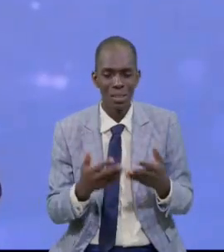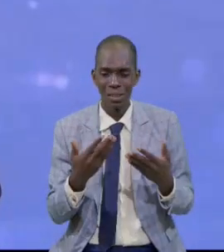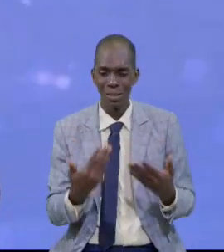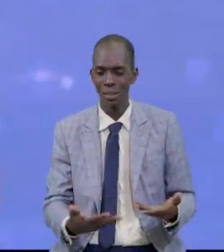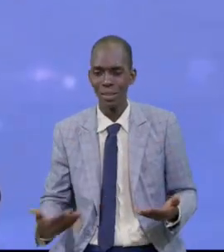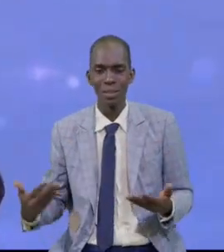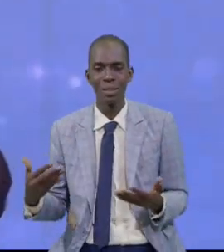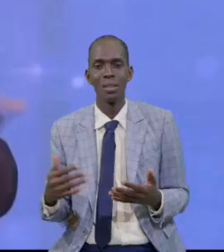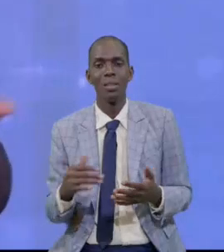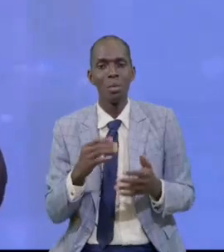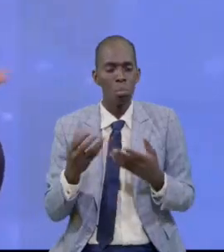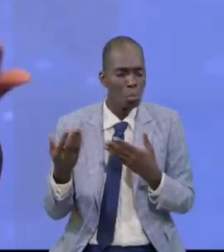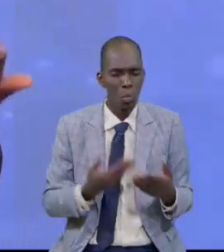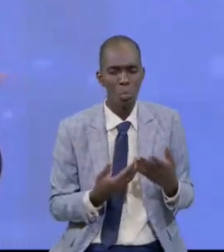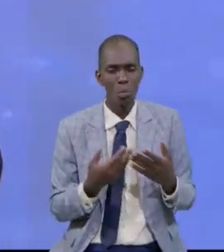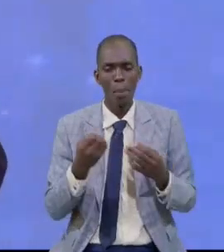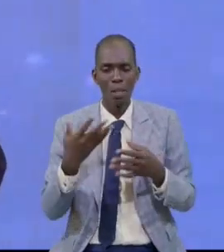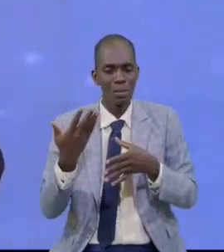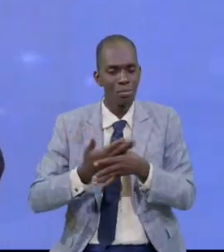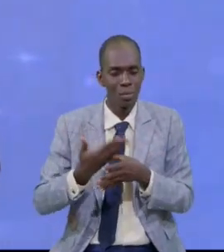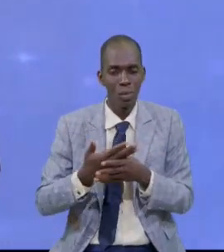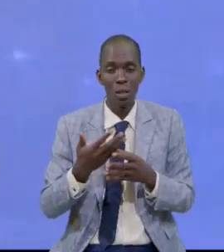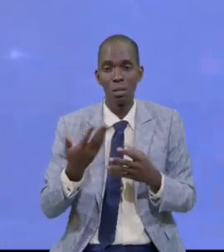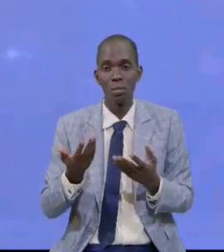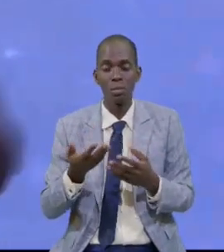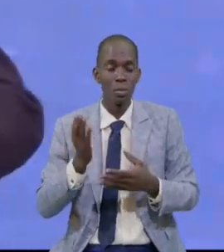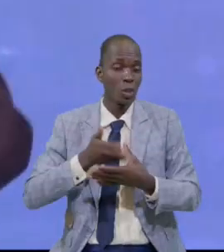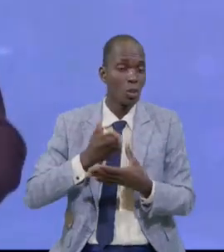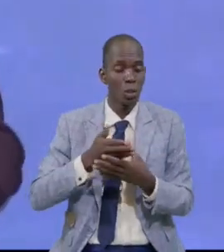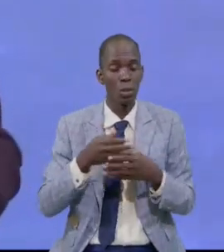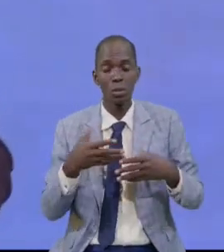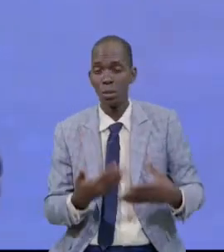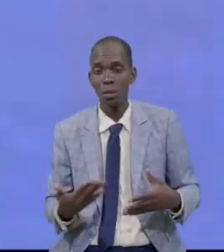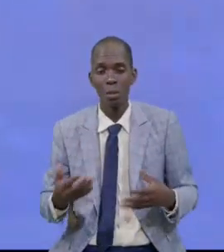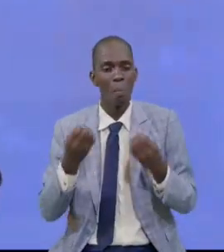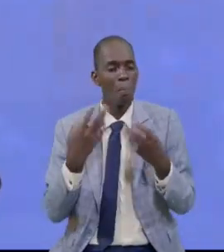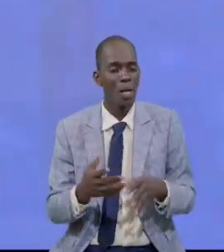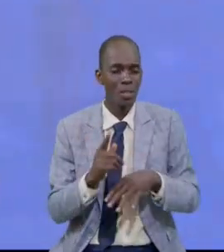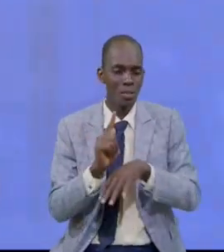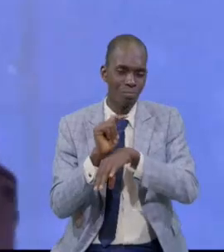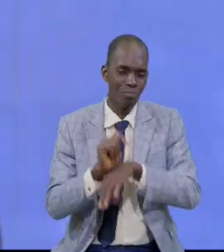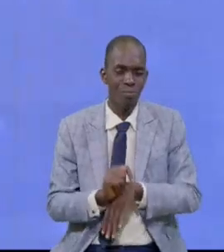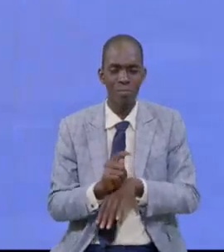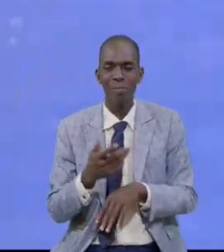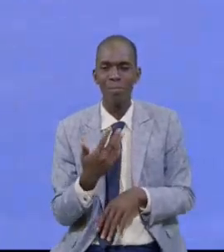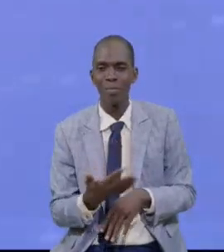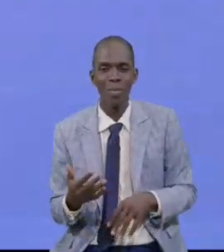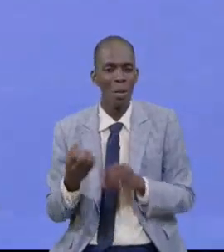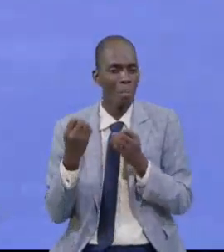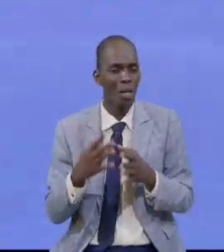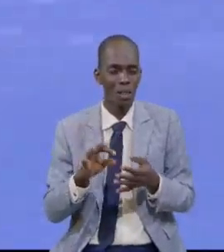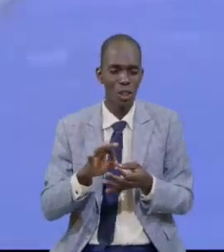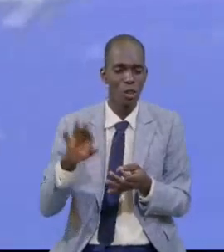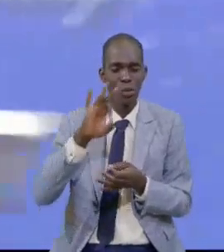psychological. A lot of things traditional, a lot of things spiritual, by which